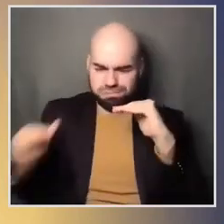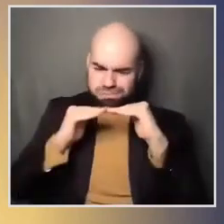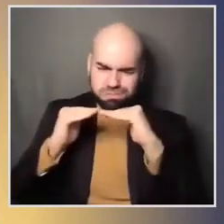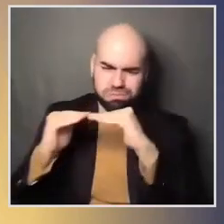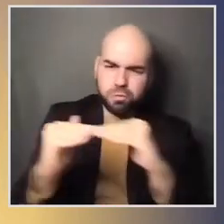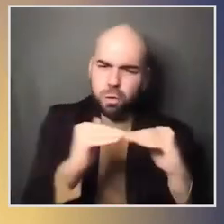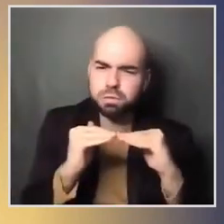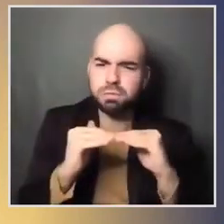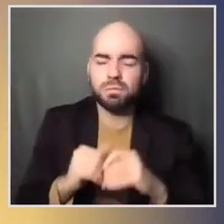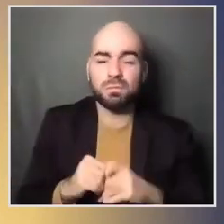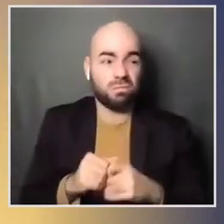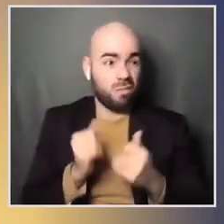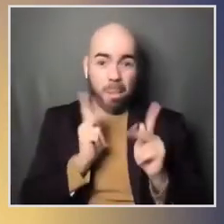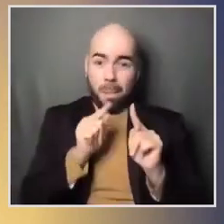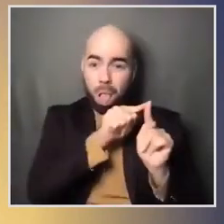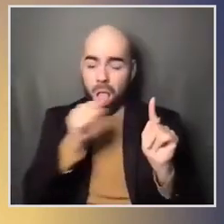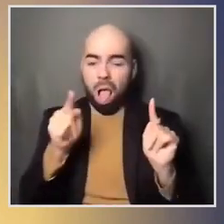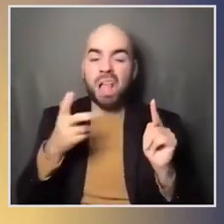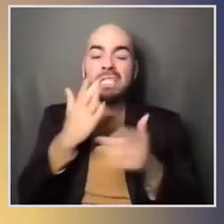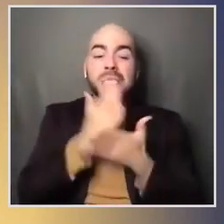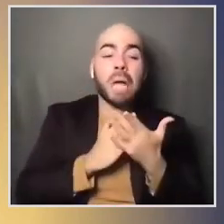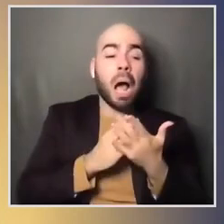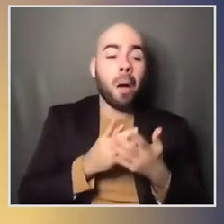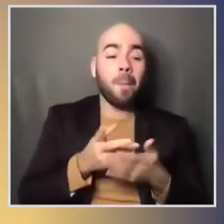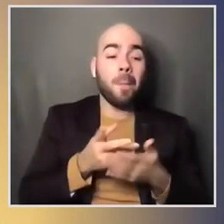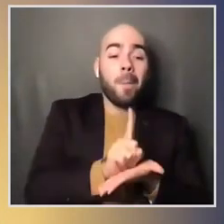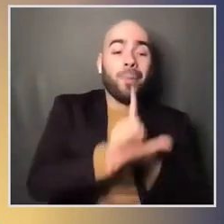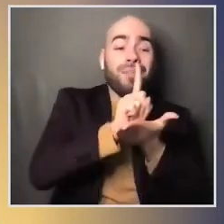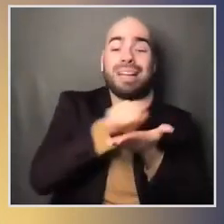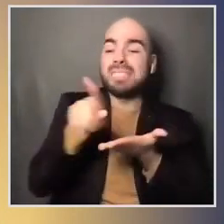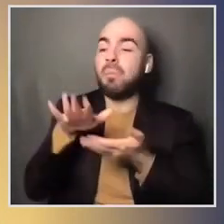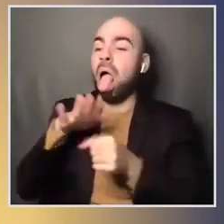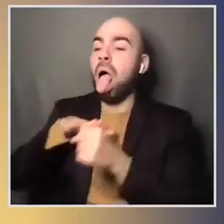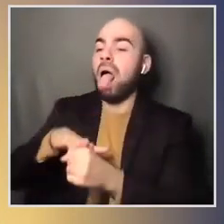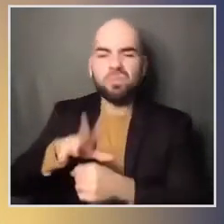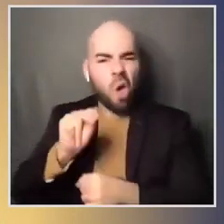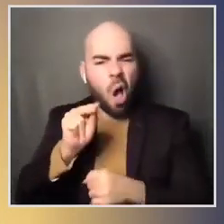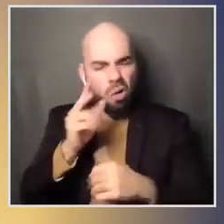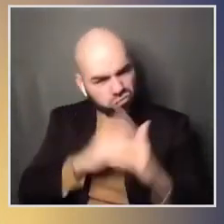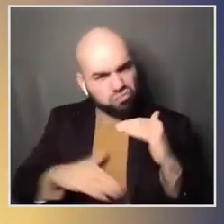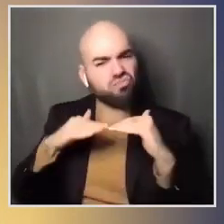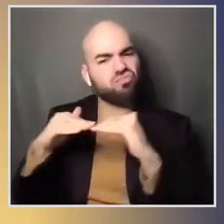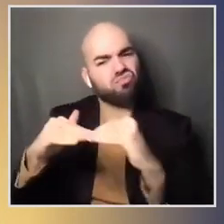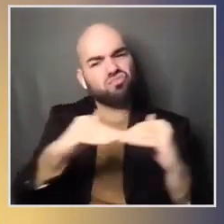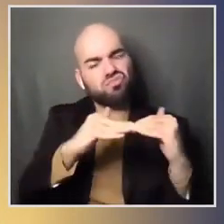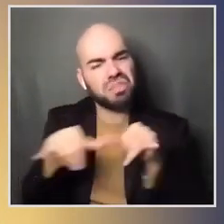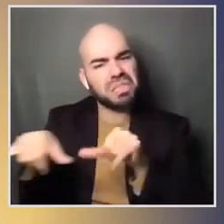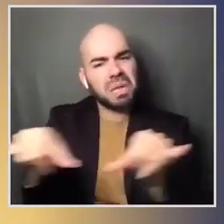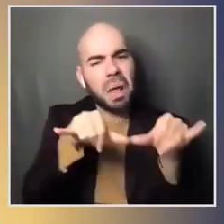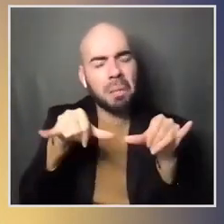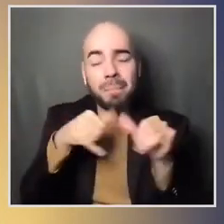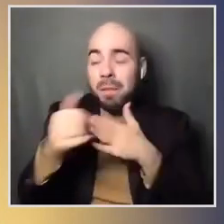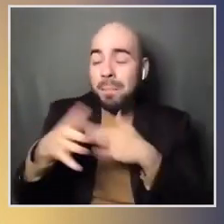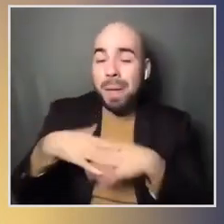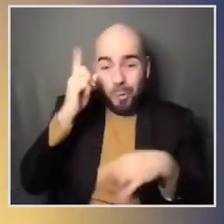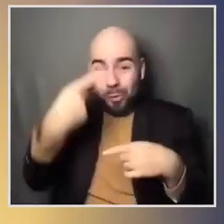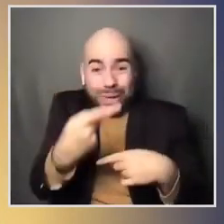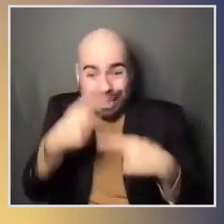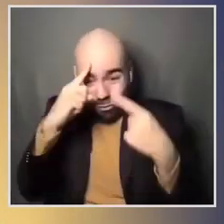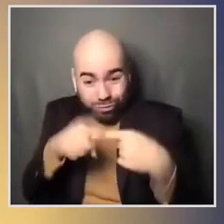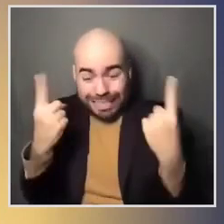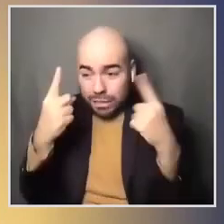fair shot, and to improve the lives of our people. We may be opponents, but we're not enemies.